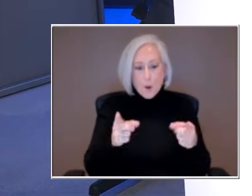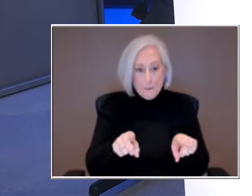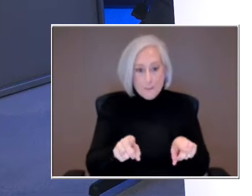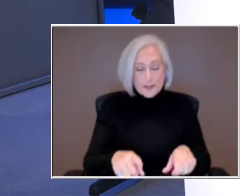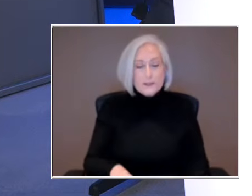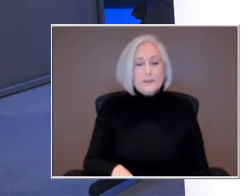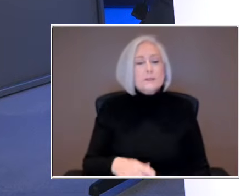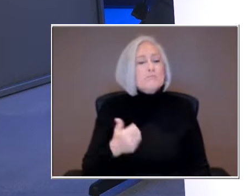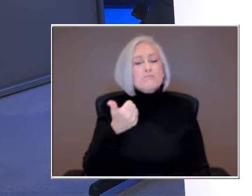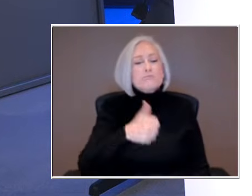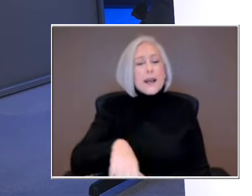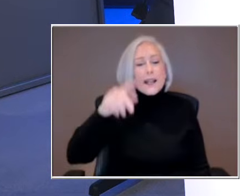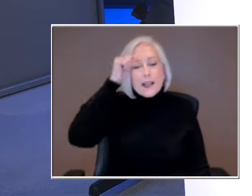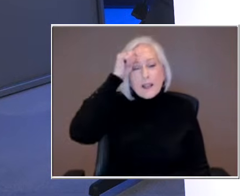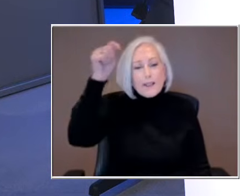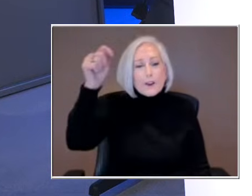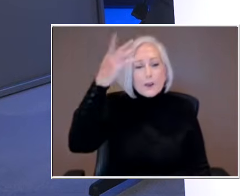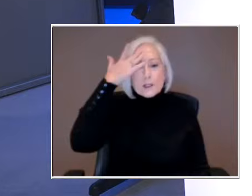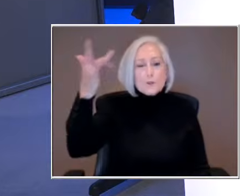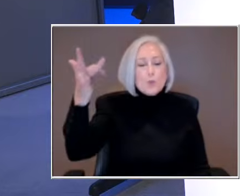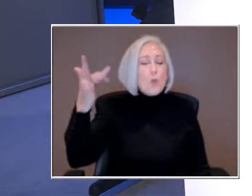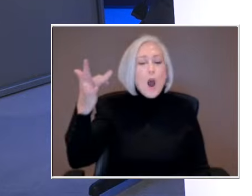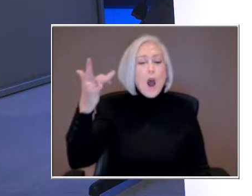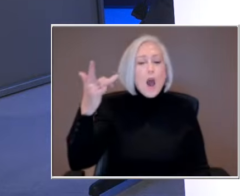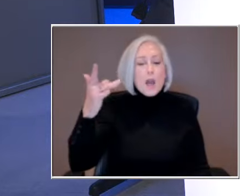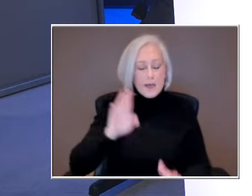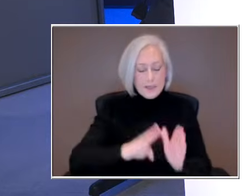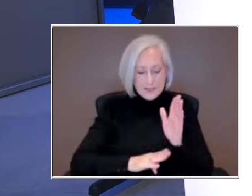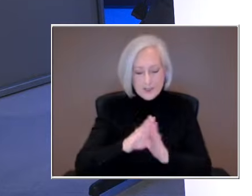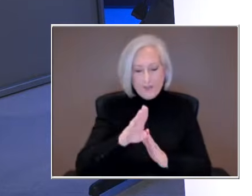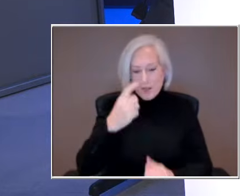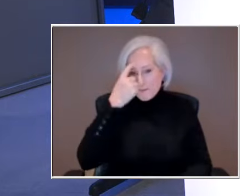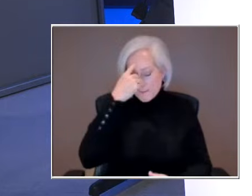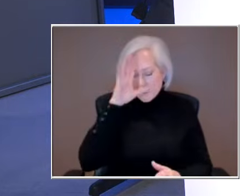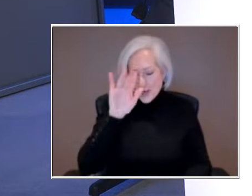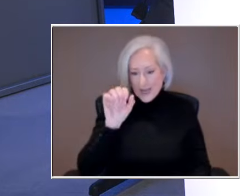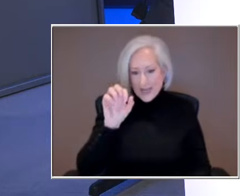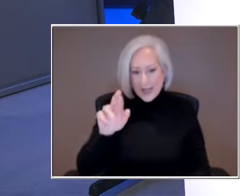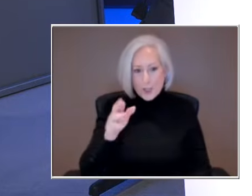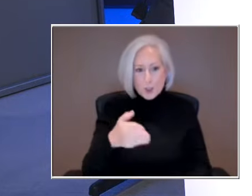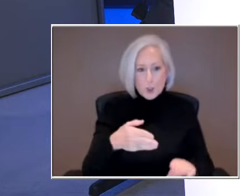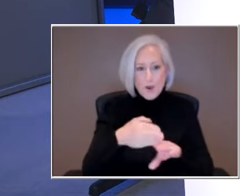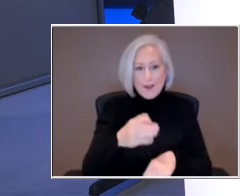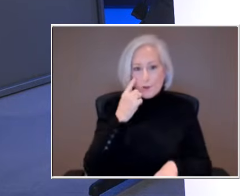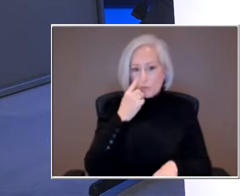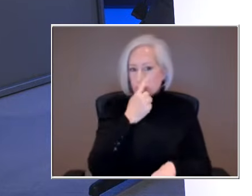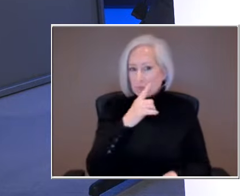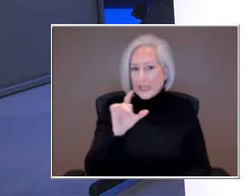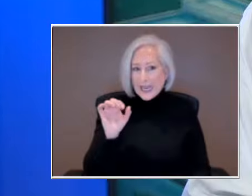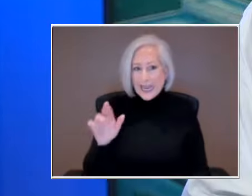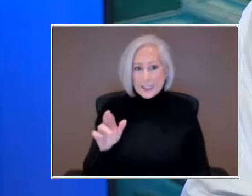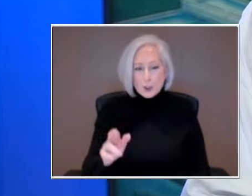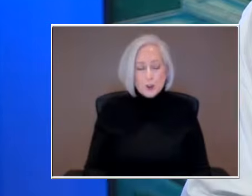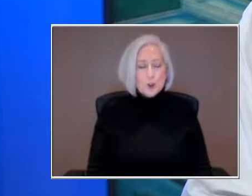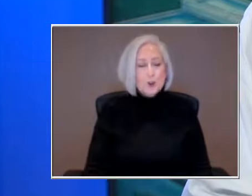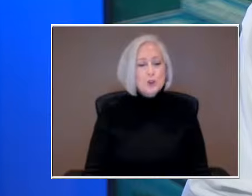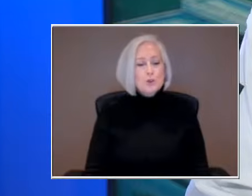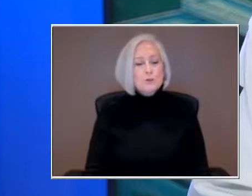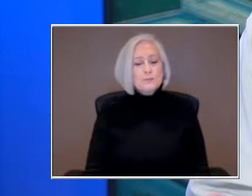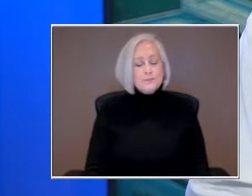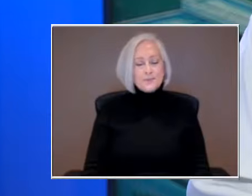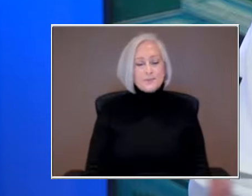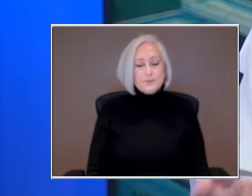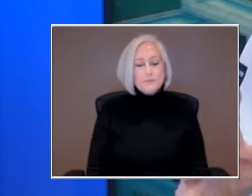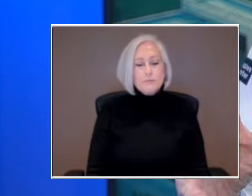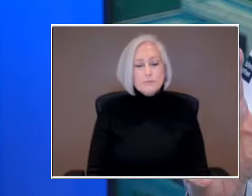why Jim developed that brain cancer after being treated for the retinoblastoma? Yeah. When